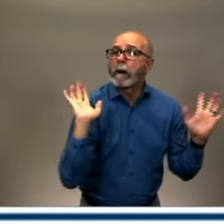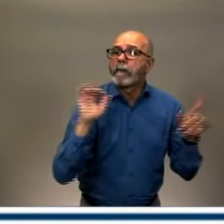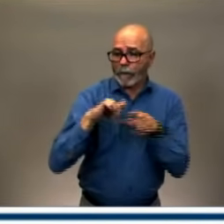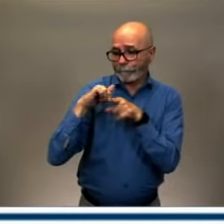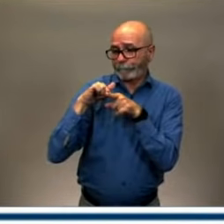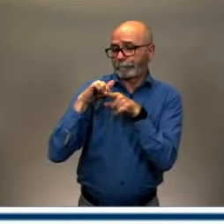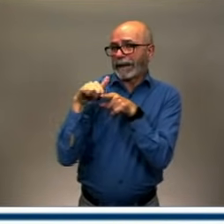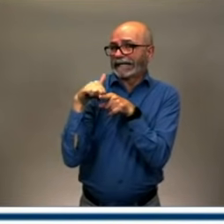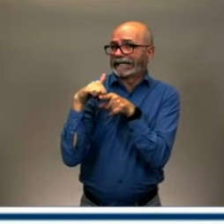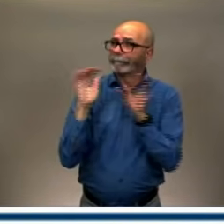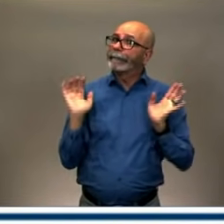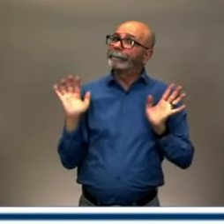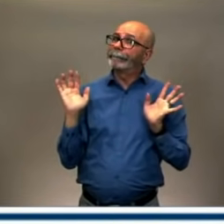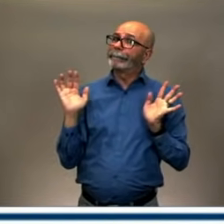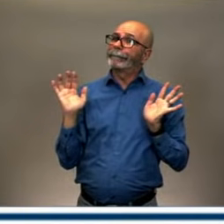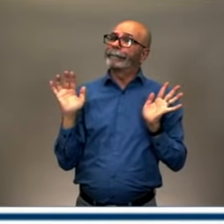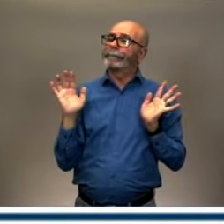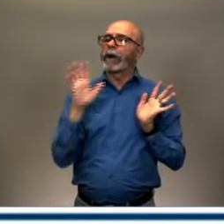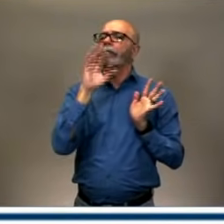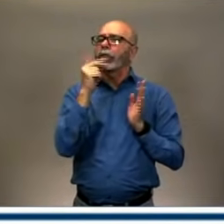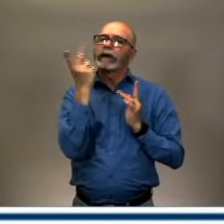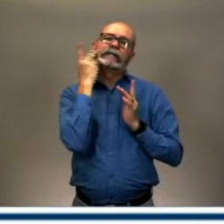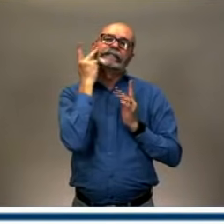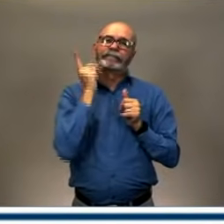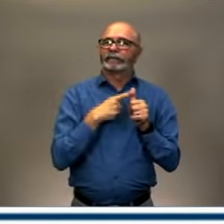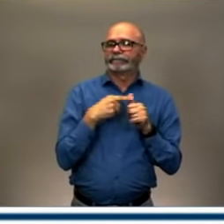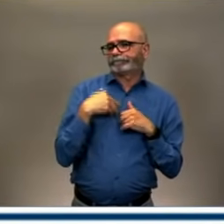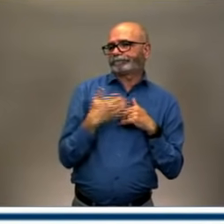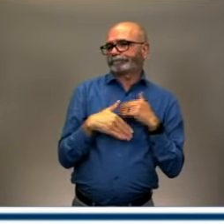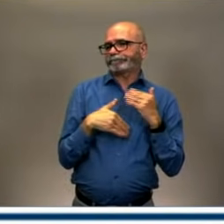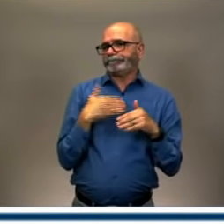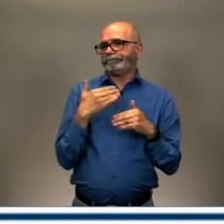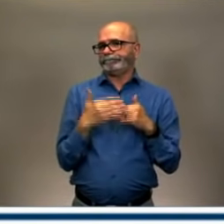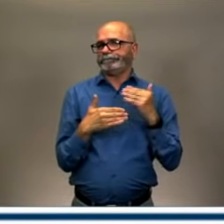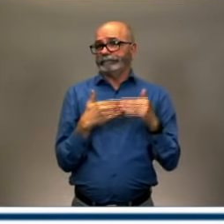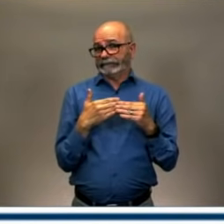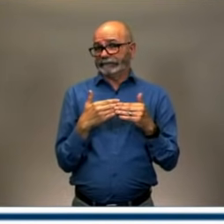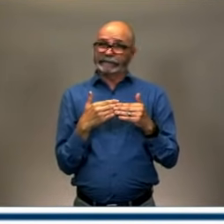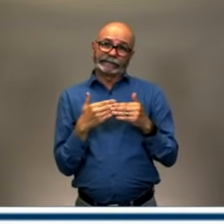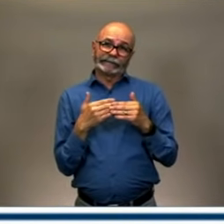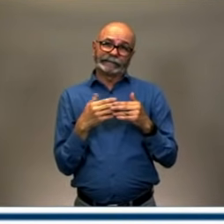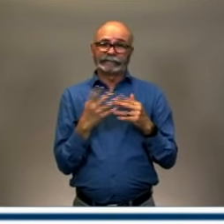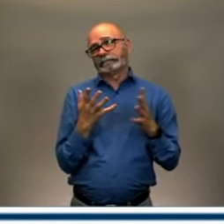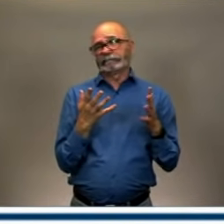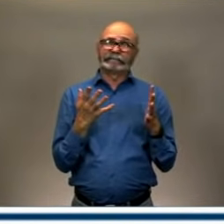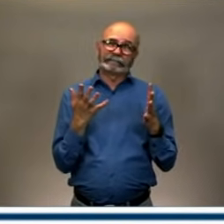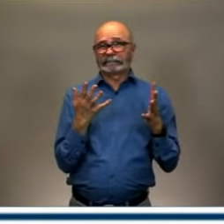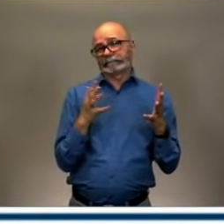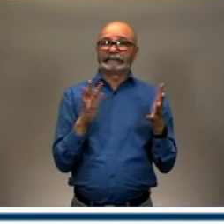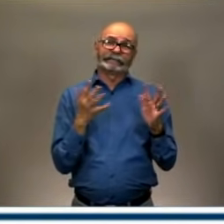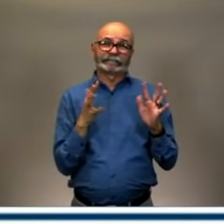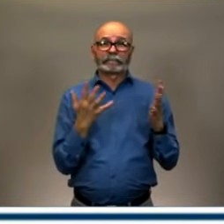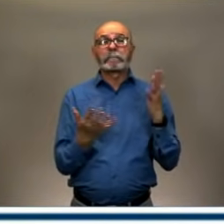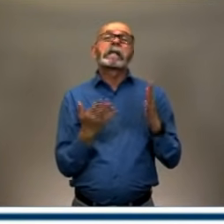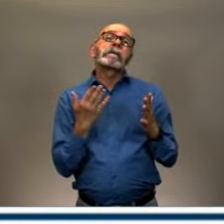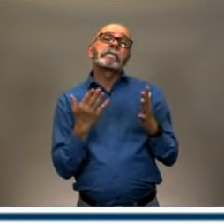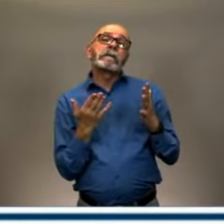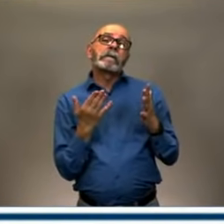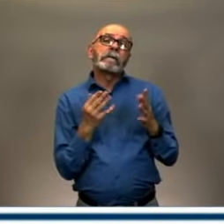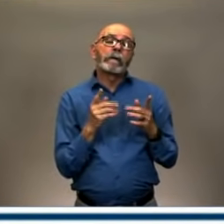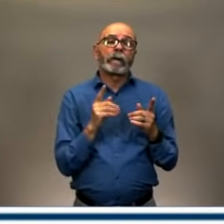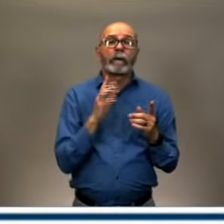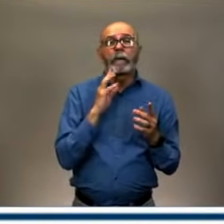of the decisions we need to look at is, do we go back to where we were a couple of months ago, where we allowed up to 50 people, and games